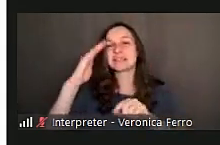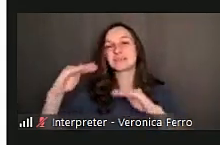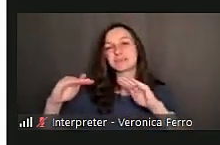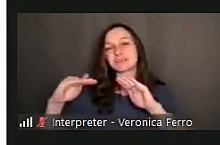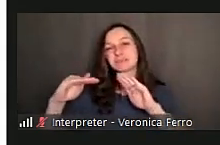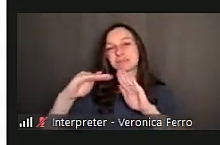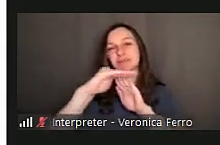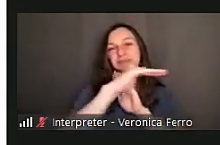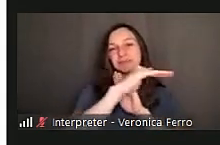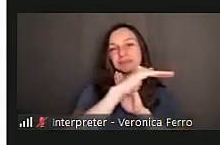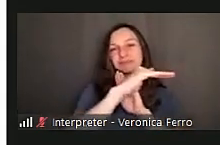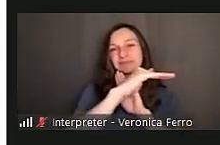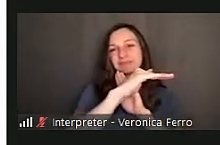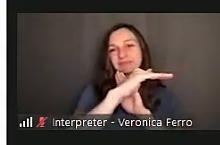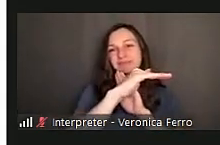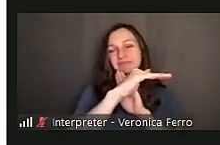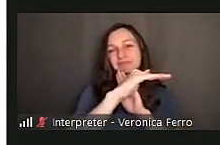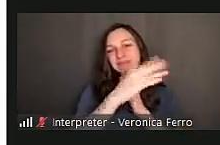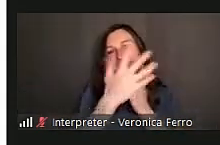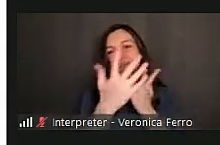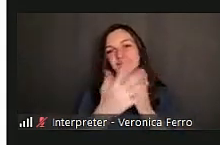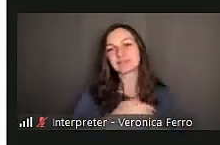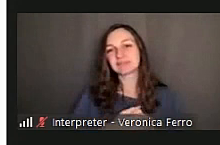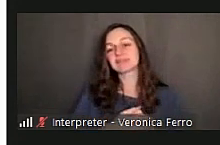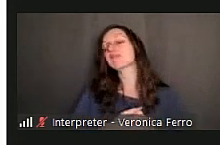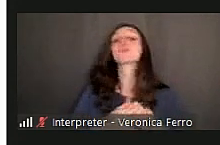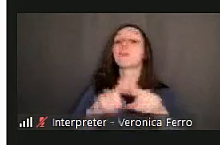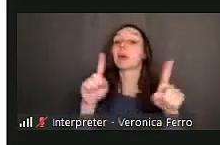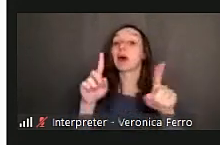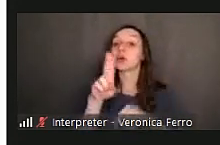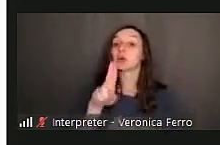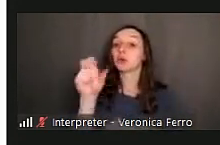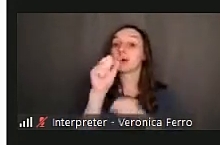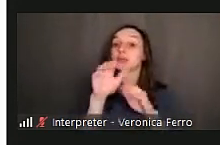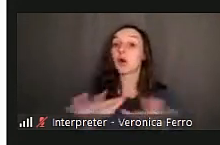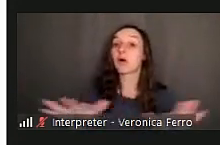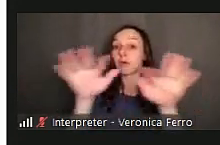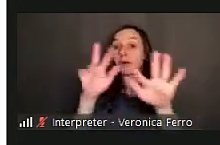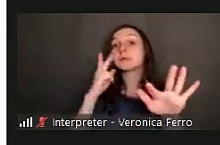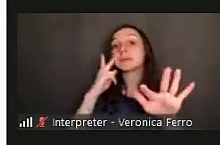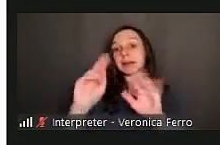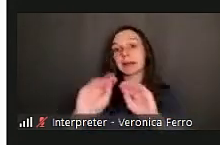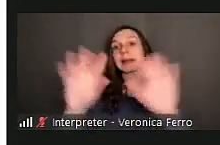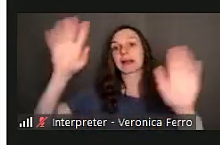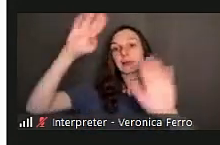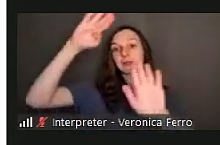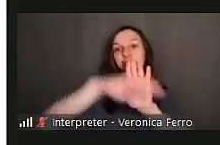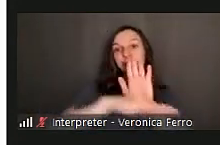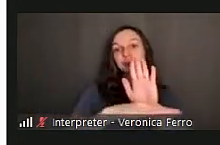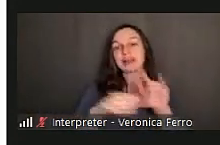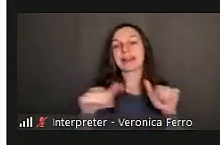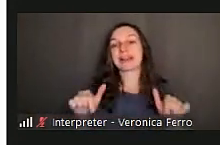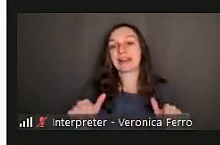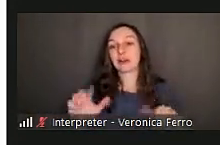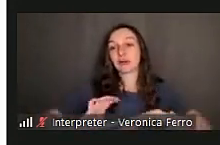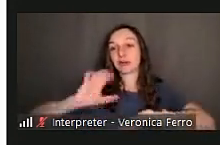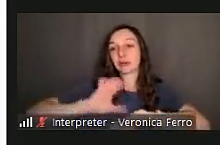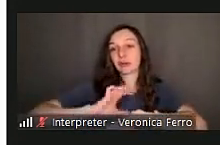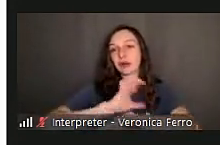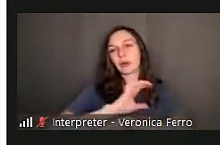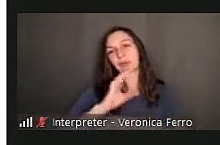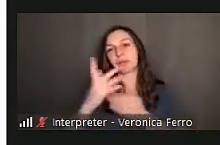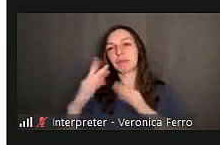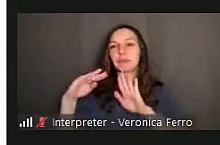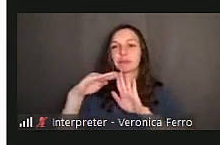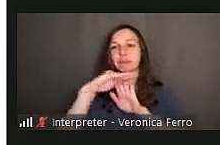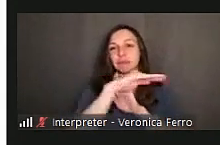So again, clear declining trend in the US overall, but more of a plateau here in Colorado. And with that, you'll see